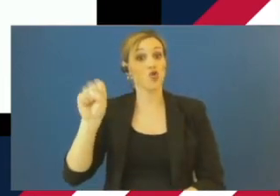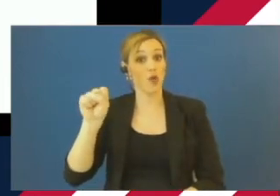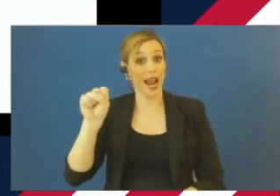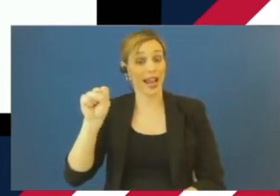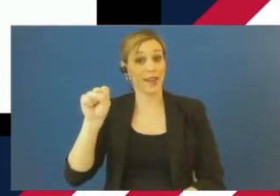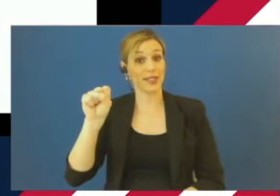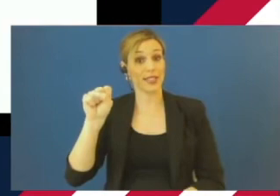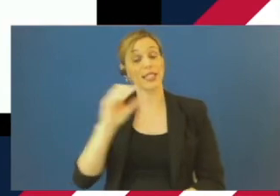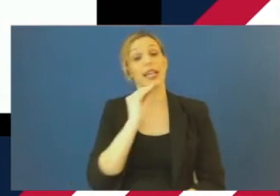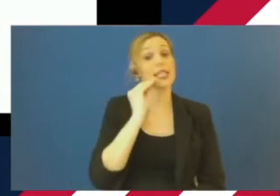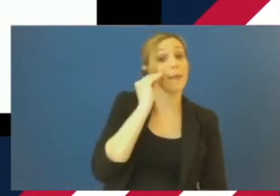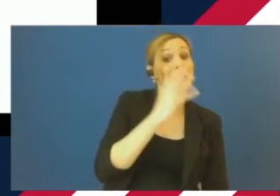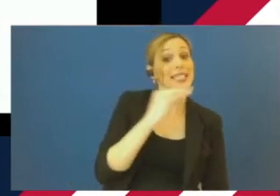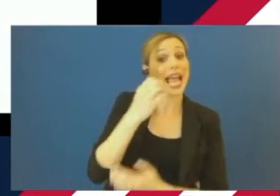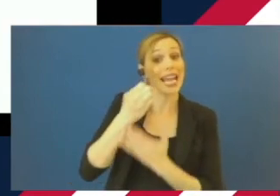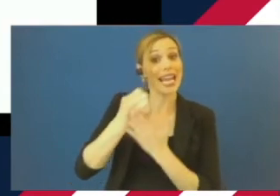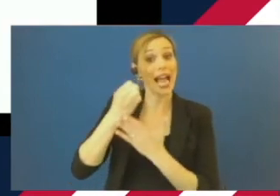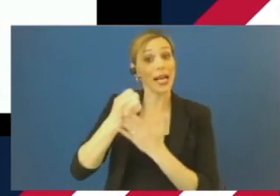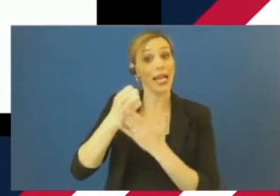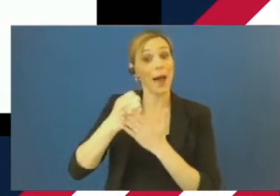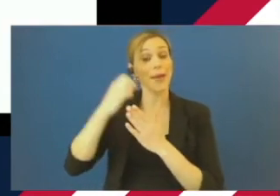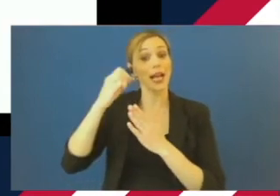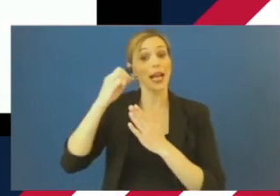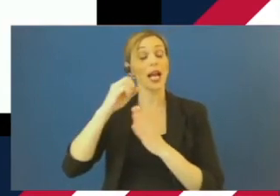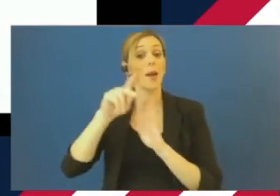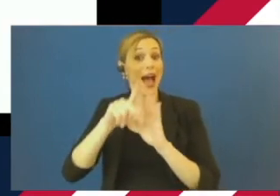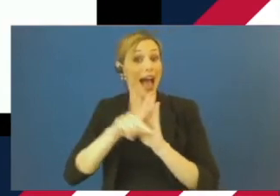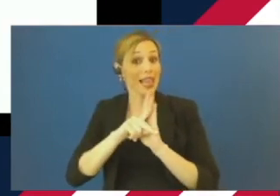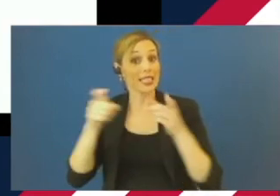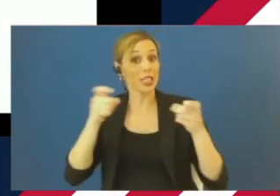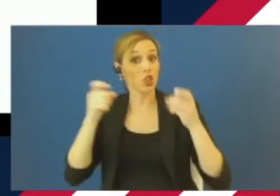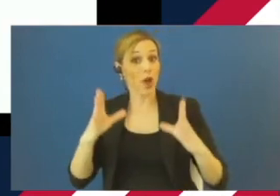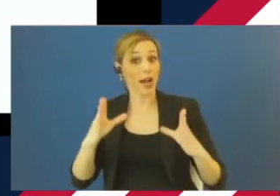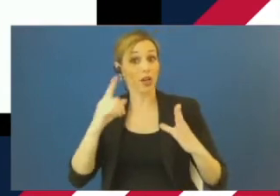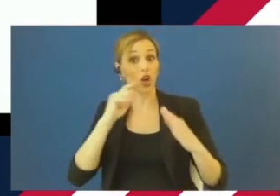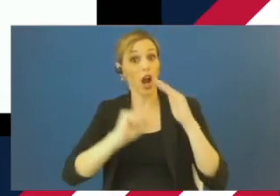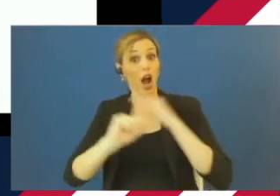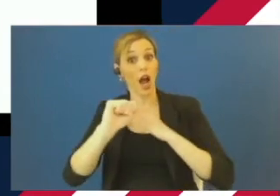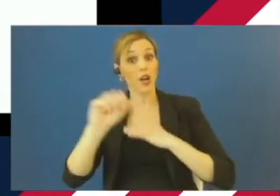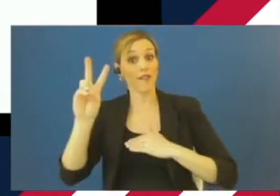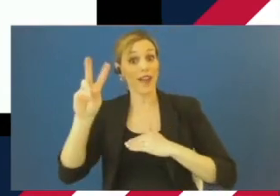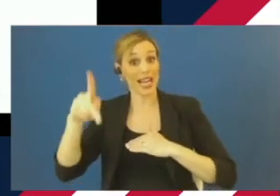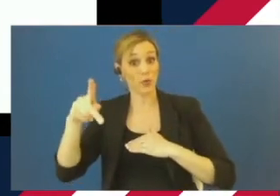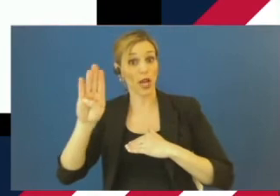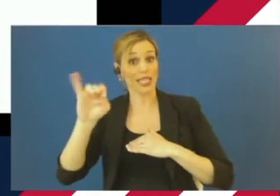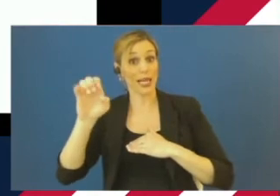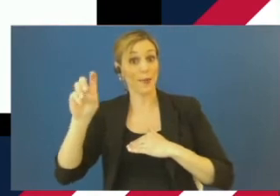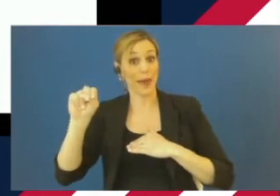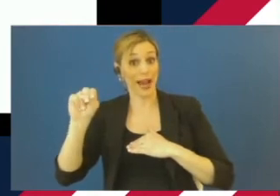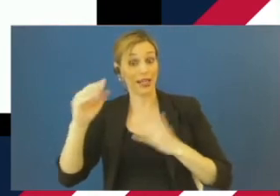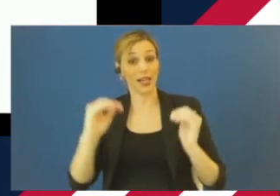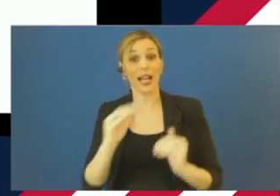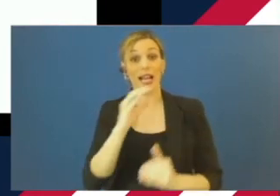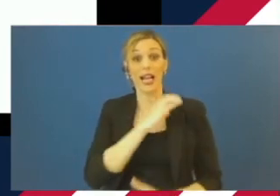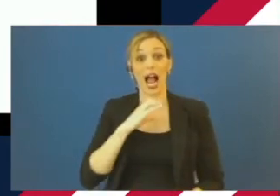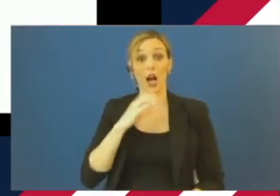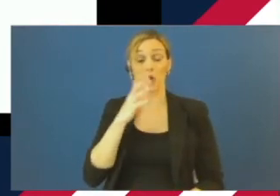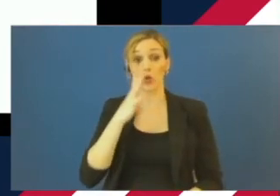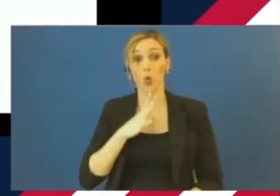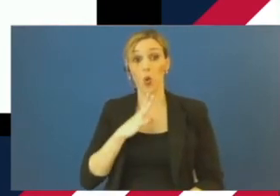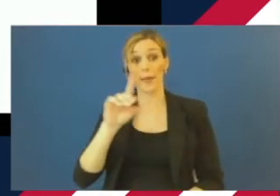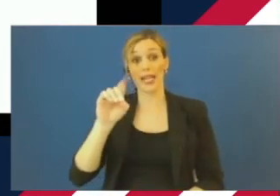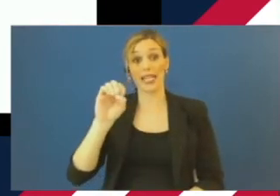Policy Director in the office of Vice President Biden. Congresswoman Deb Haaland represents the